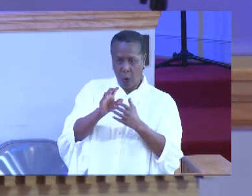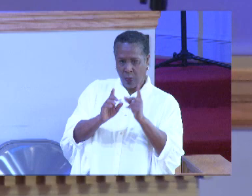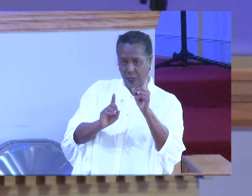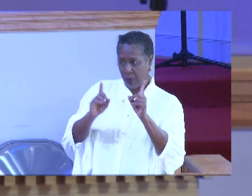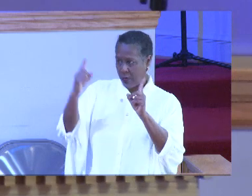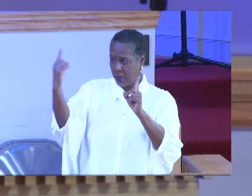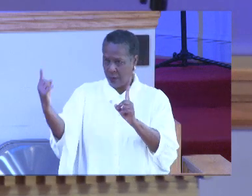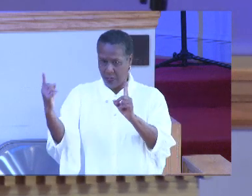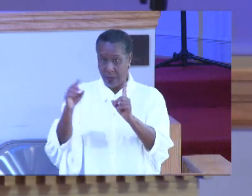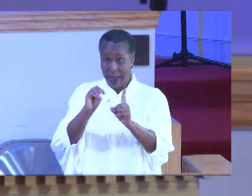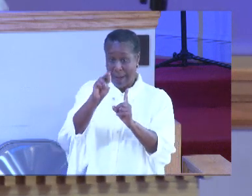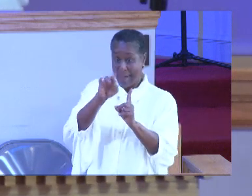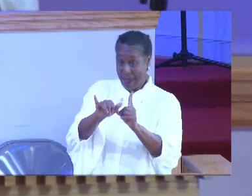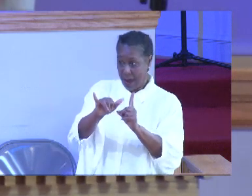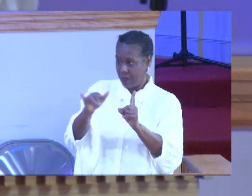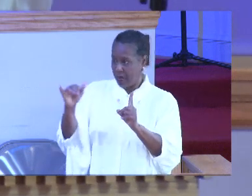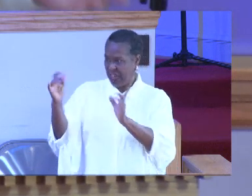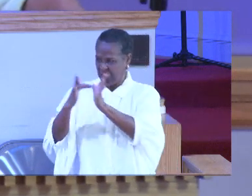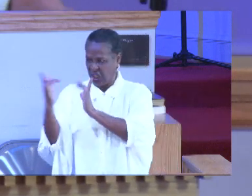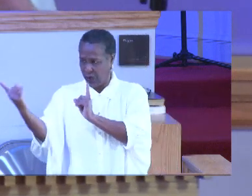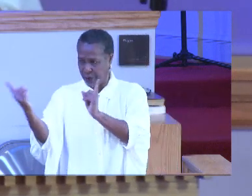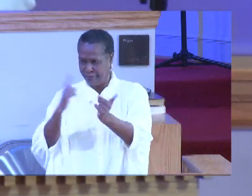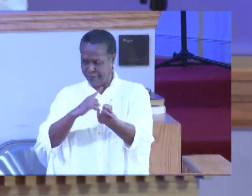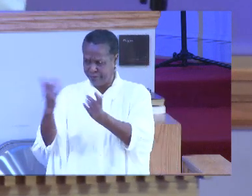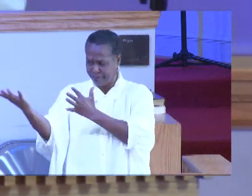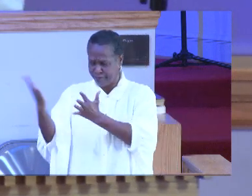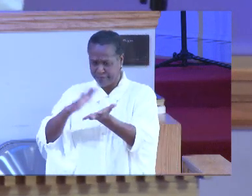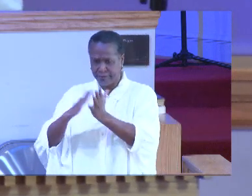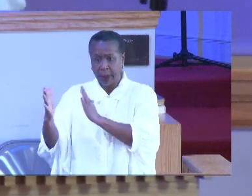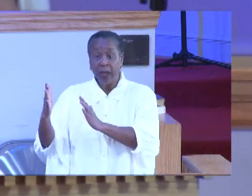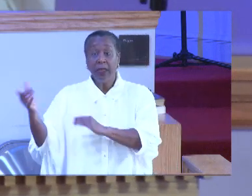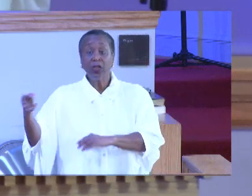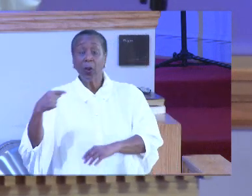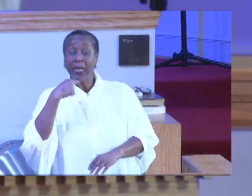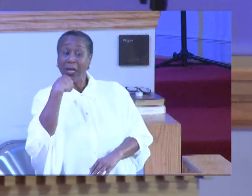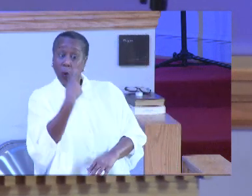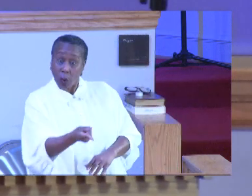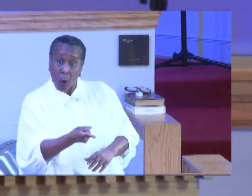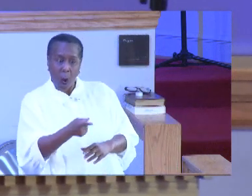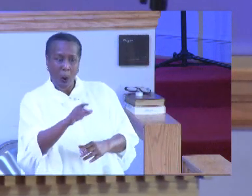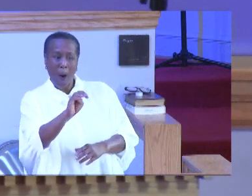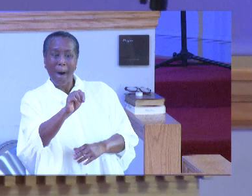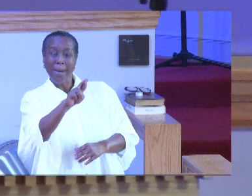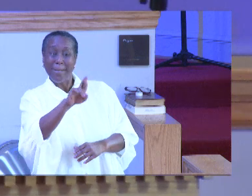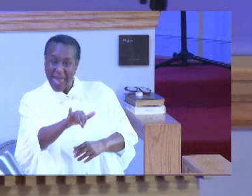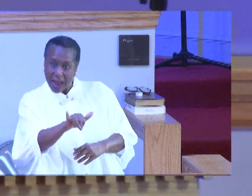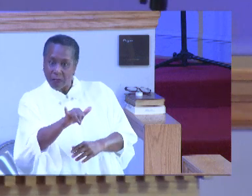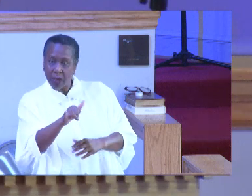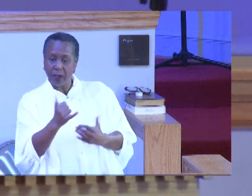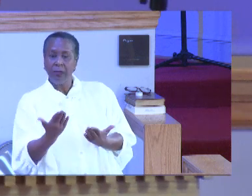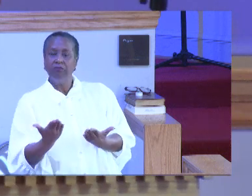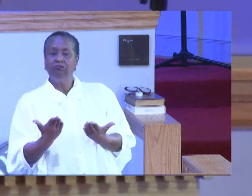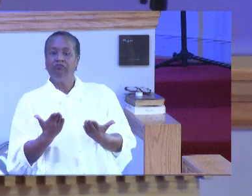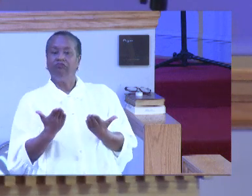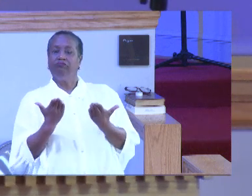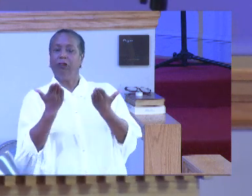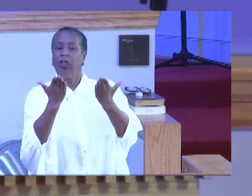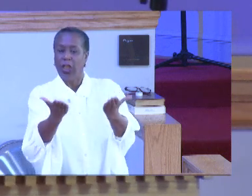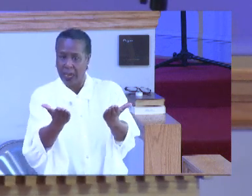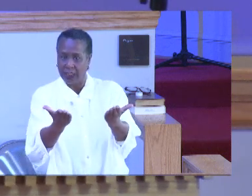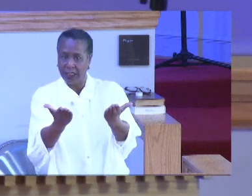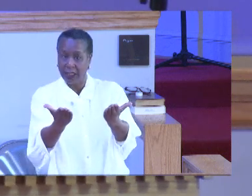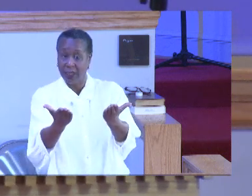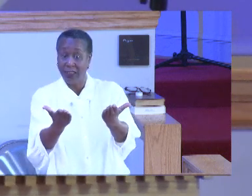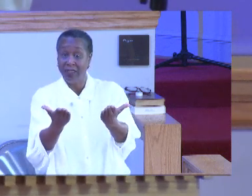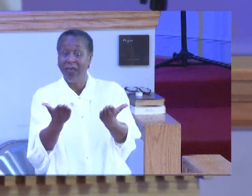lot going on theologically. For in his calling her Mary, it suggests to us that